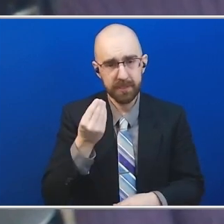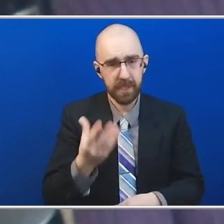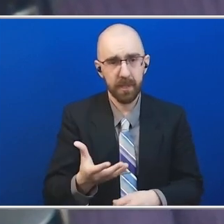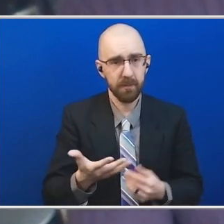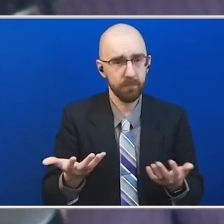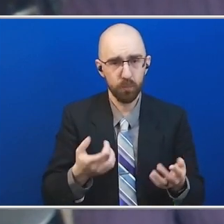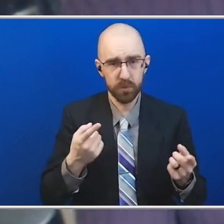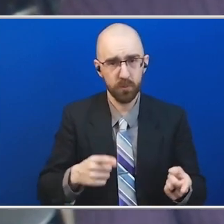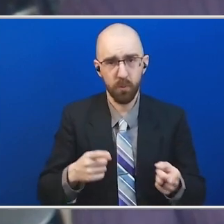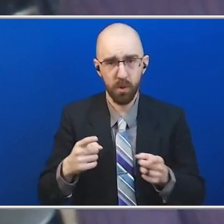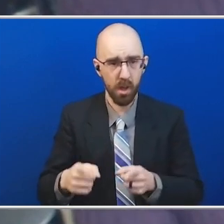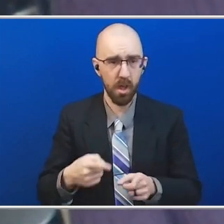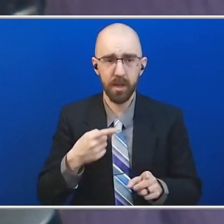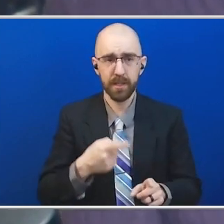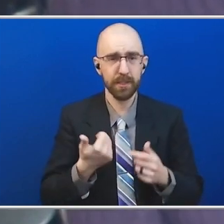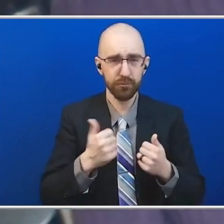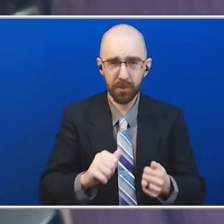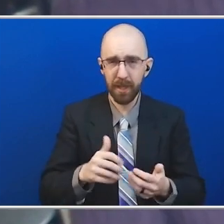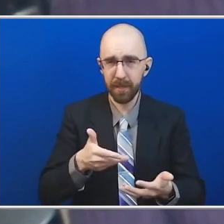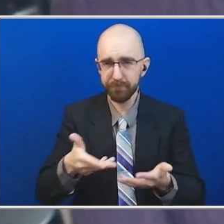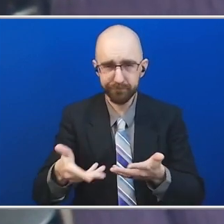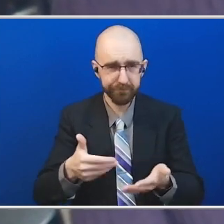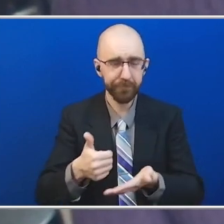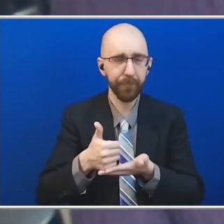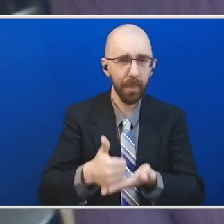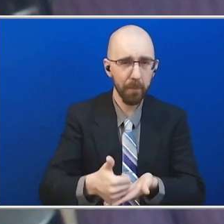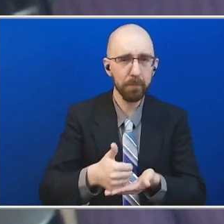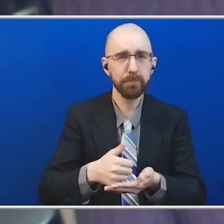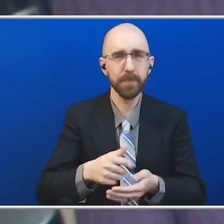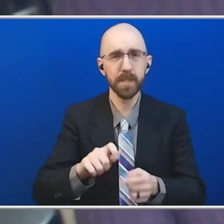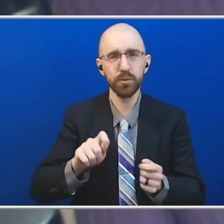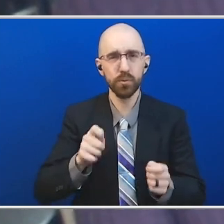on, he's trying to help us with switching some